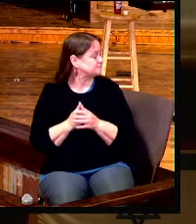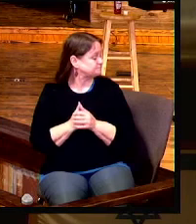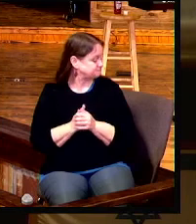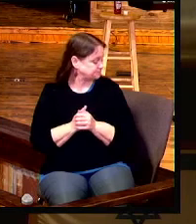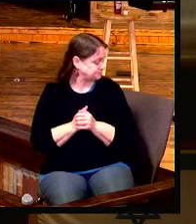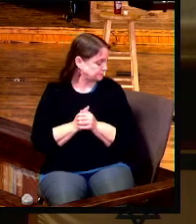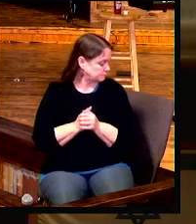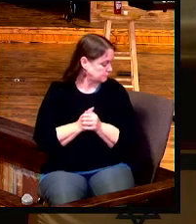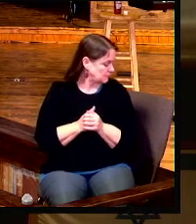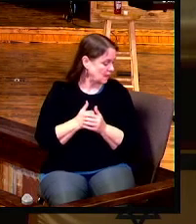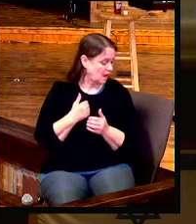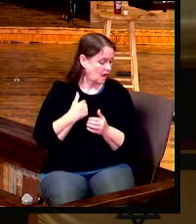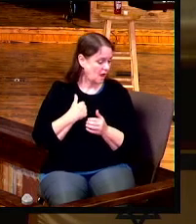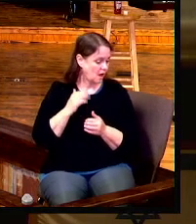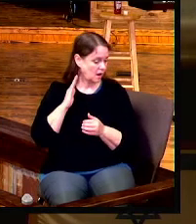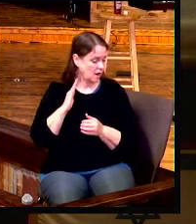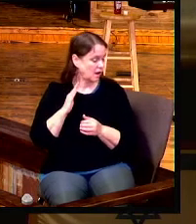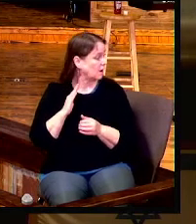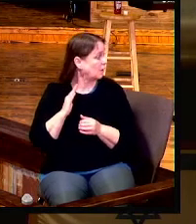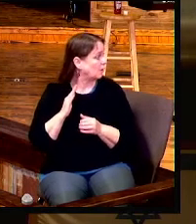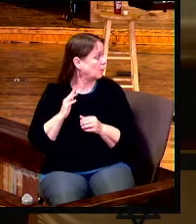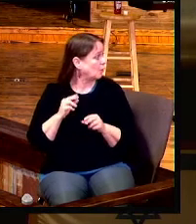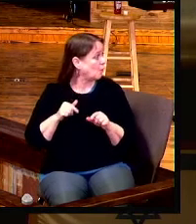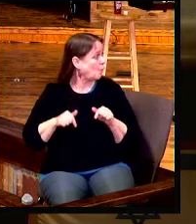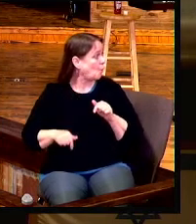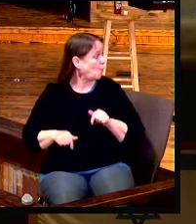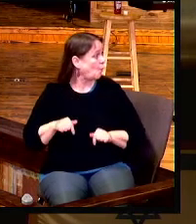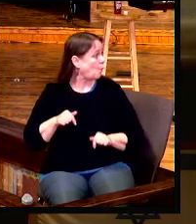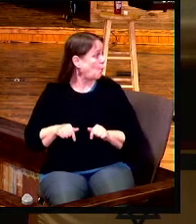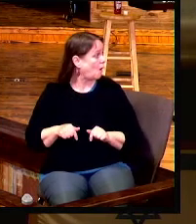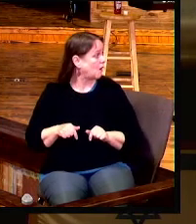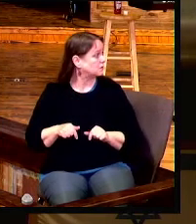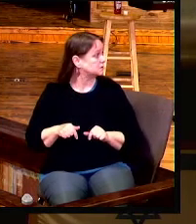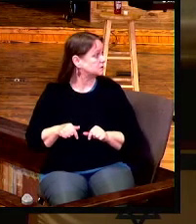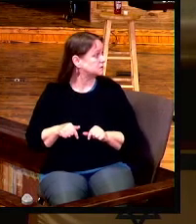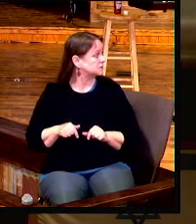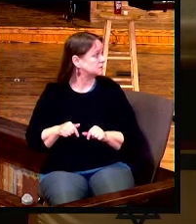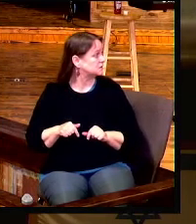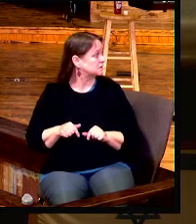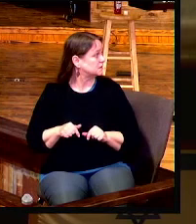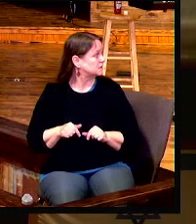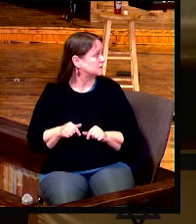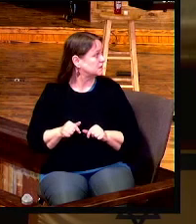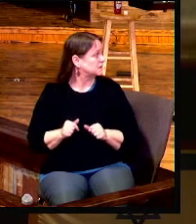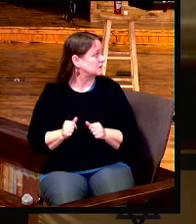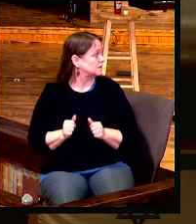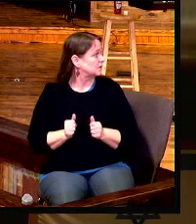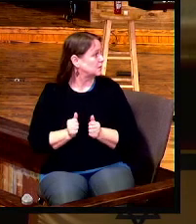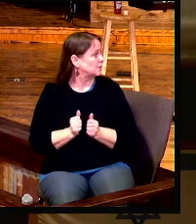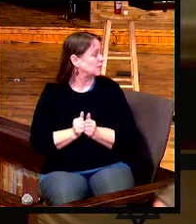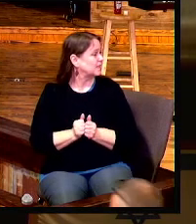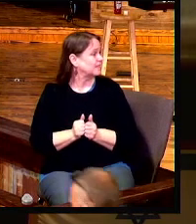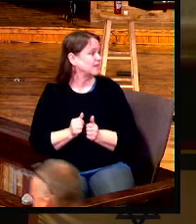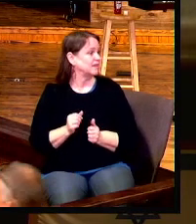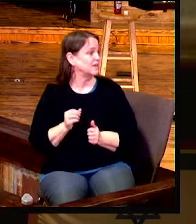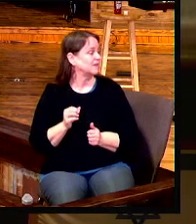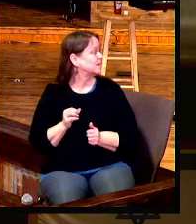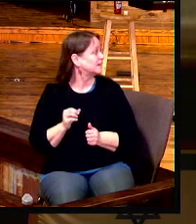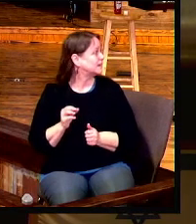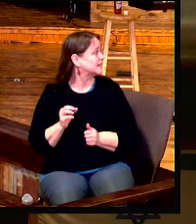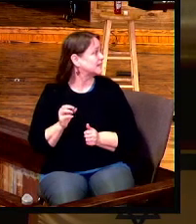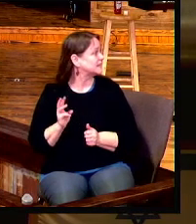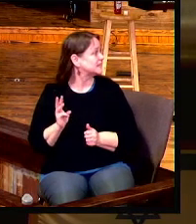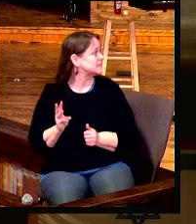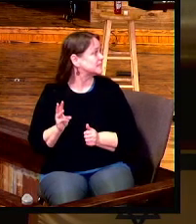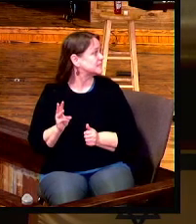36 hours after that, I was released from the hospital. Within 6 weeks after that, I was walking, no